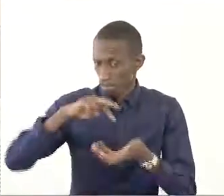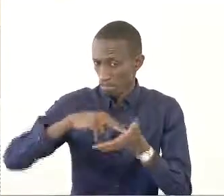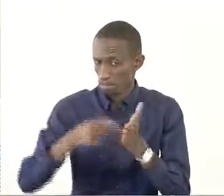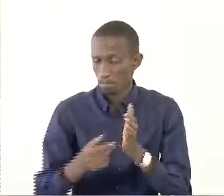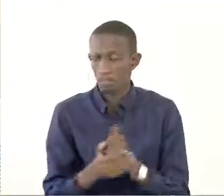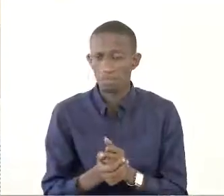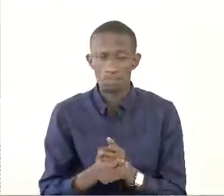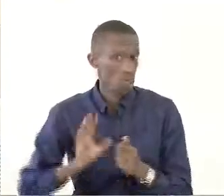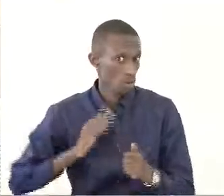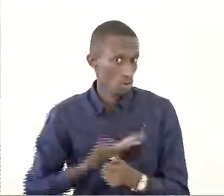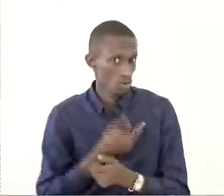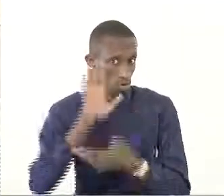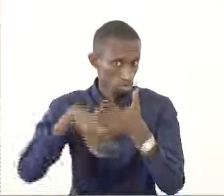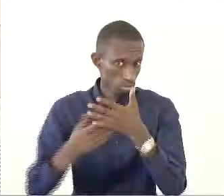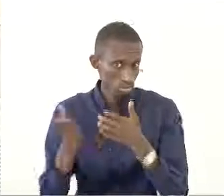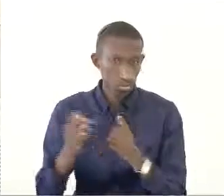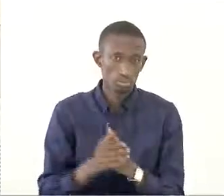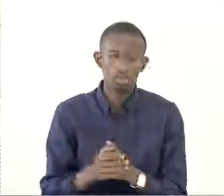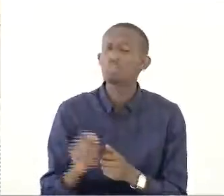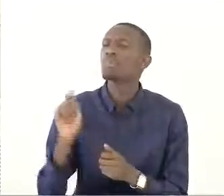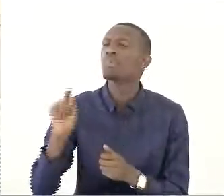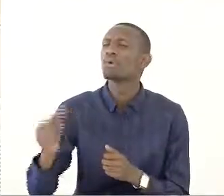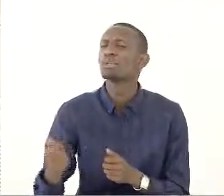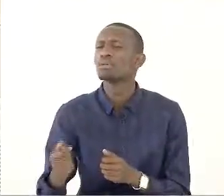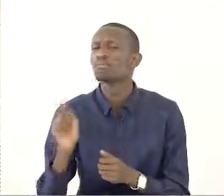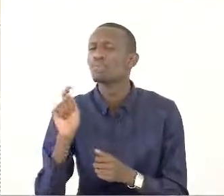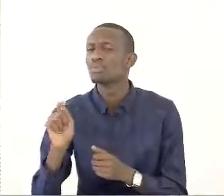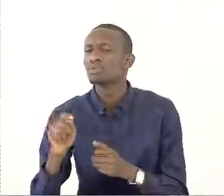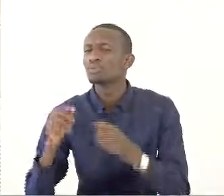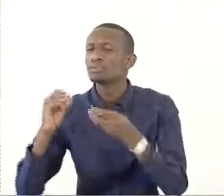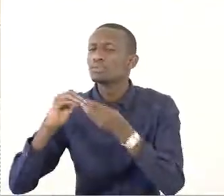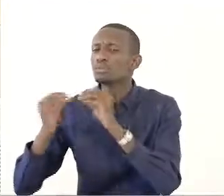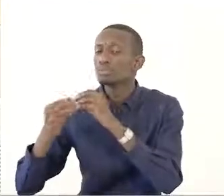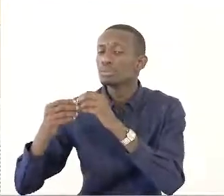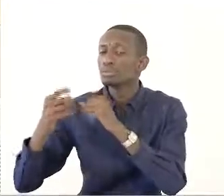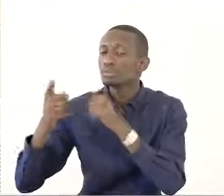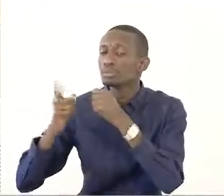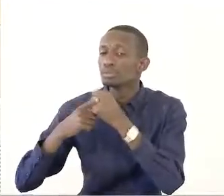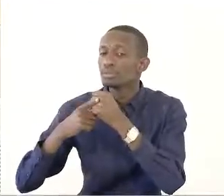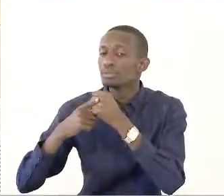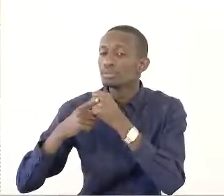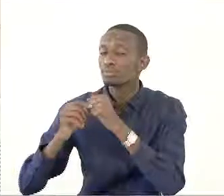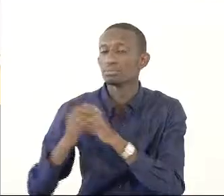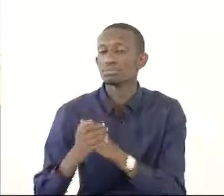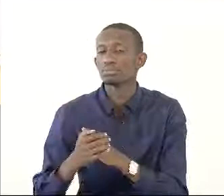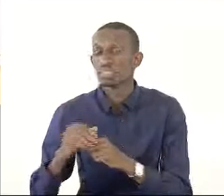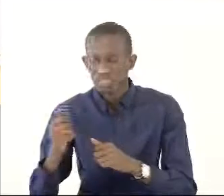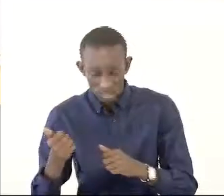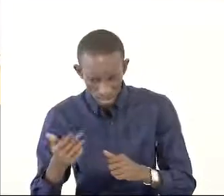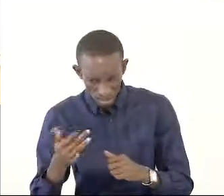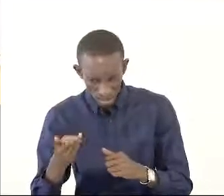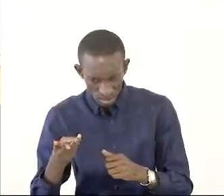lower point was at point number 6, it was over here, number 6 here. And the other one